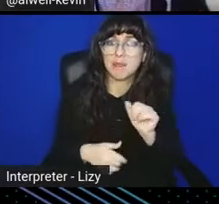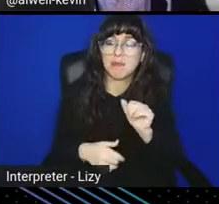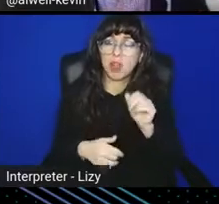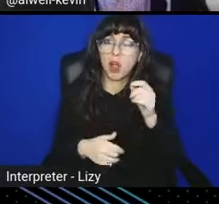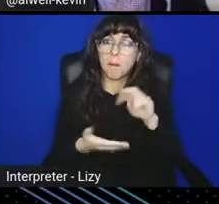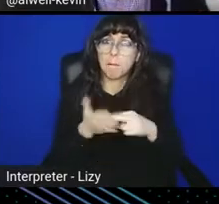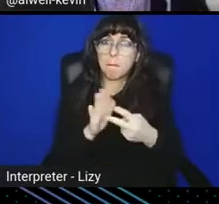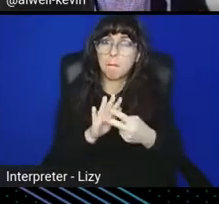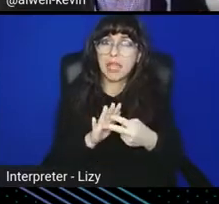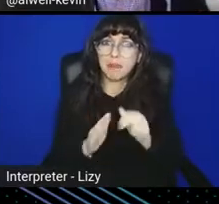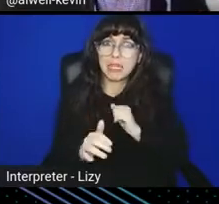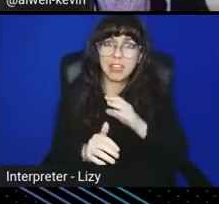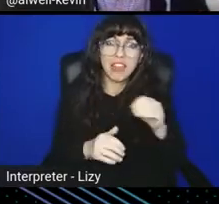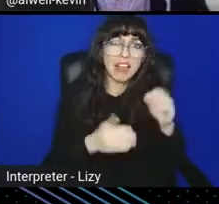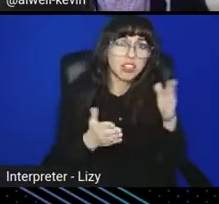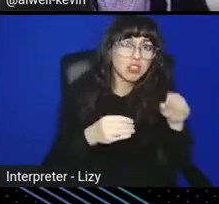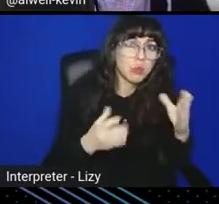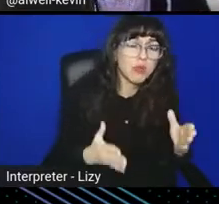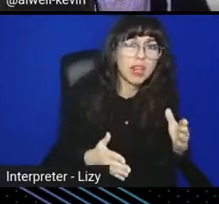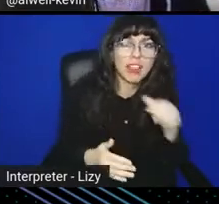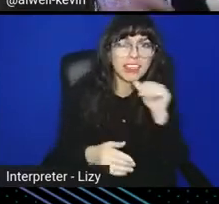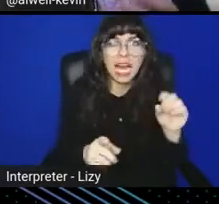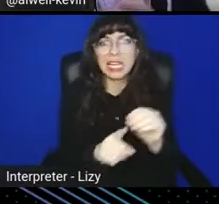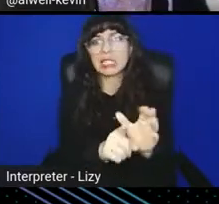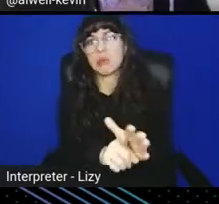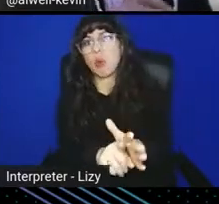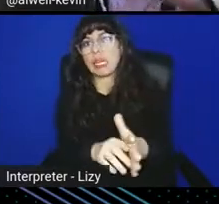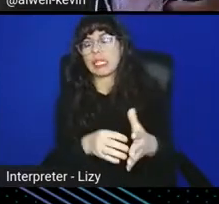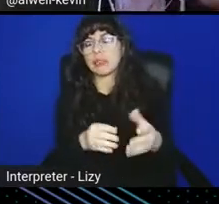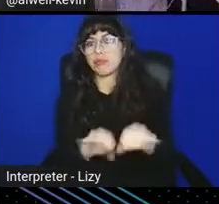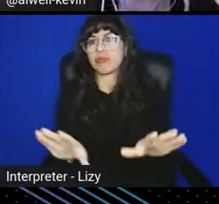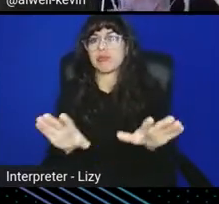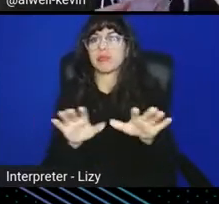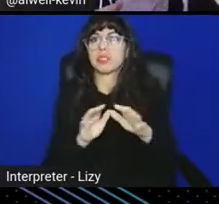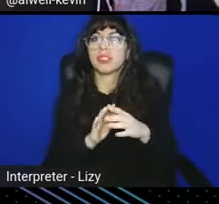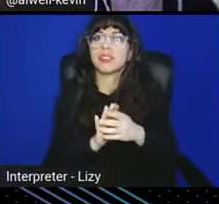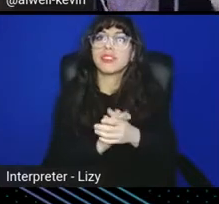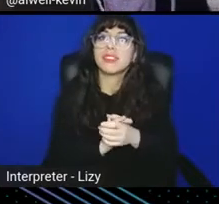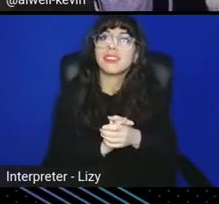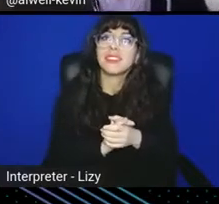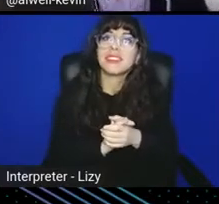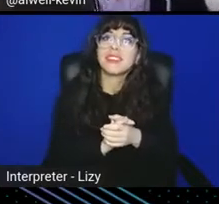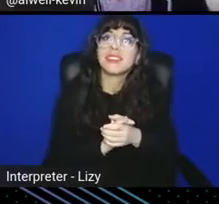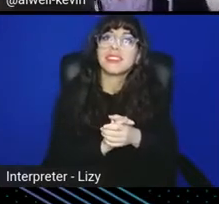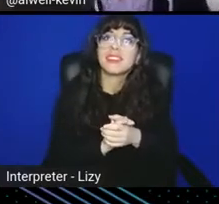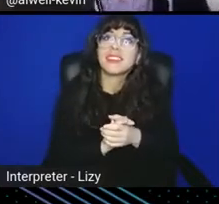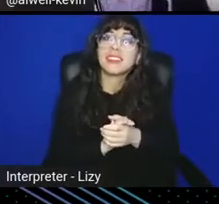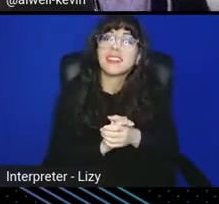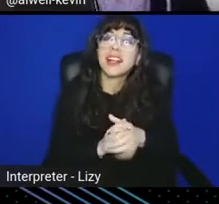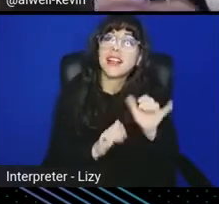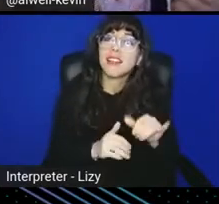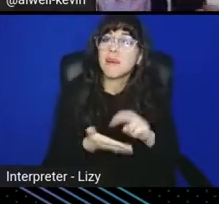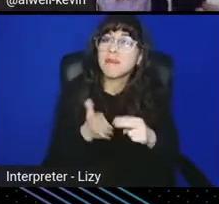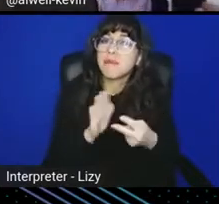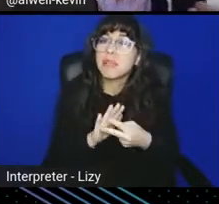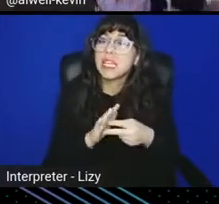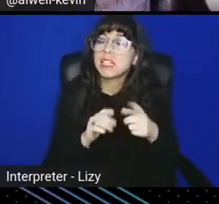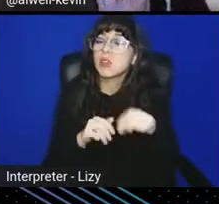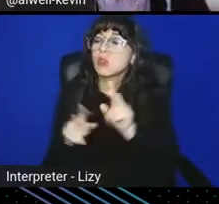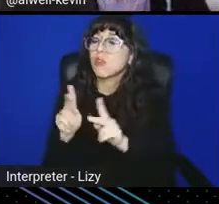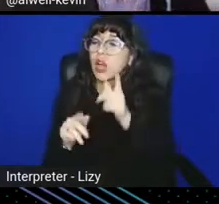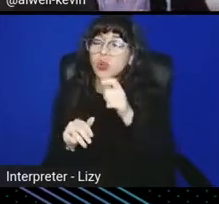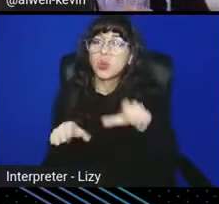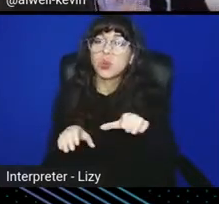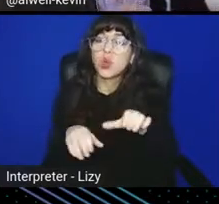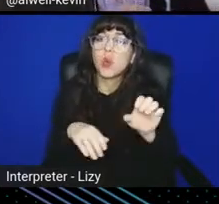not exploited. And so this has kind of translated now into those folks who are doing their enterprise development